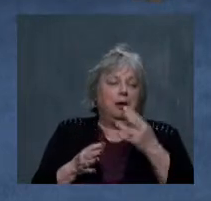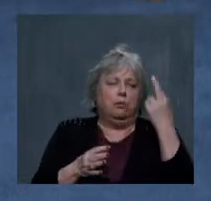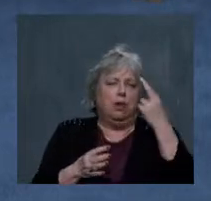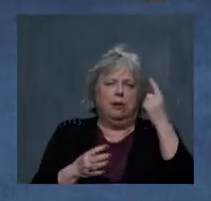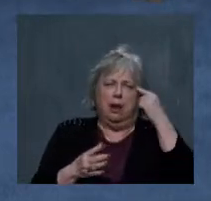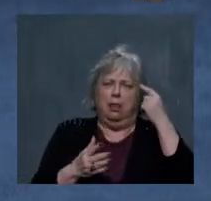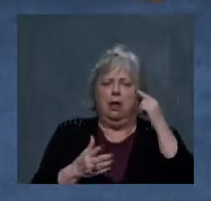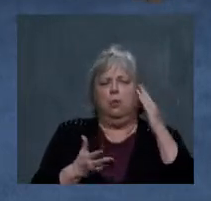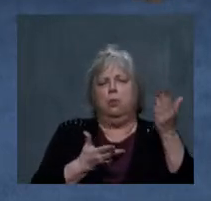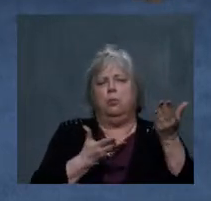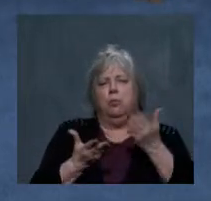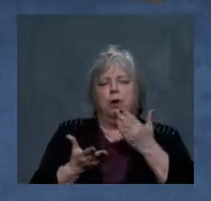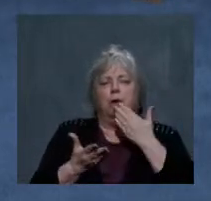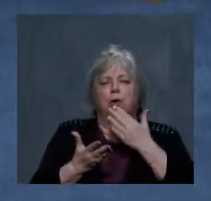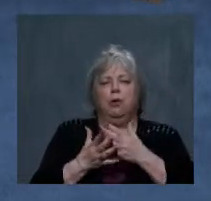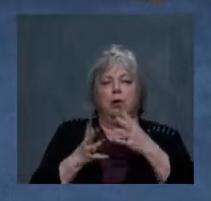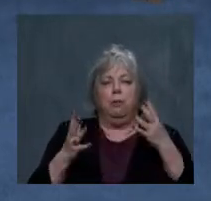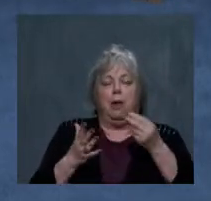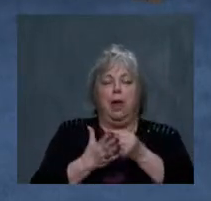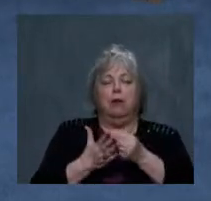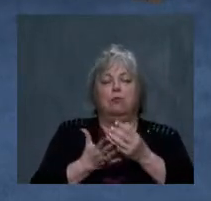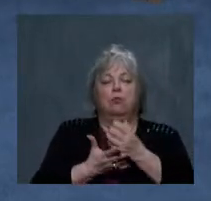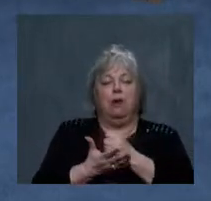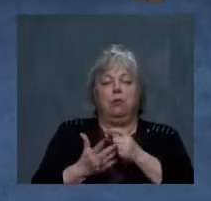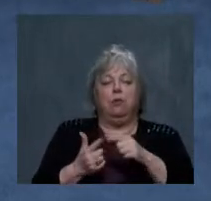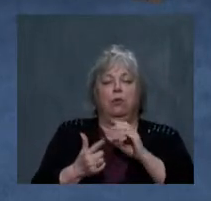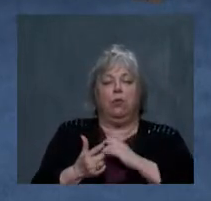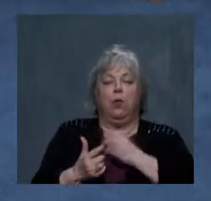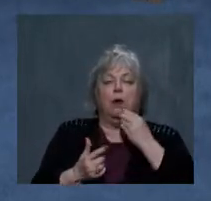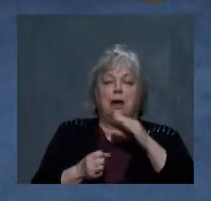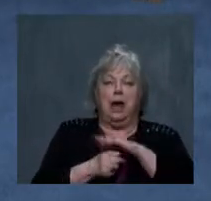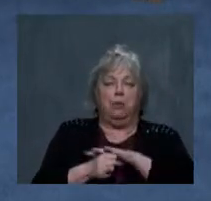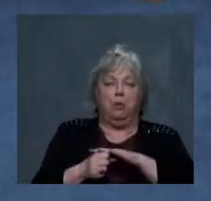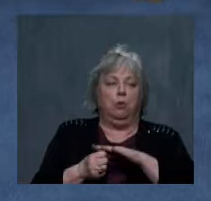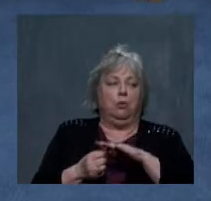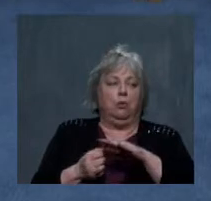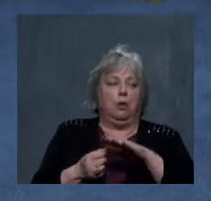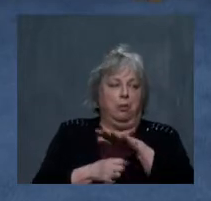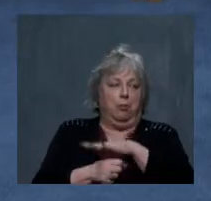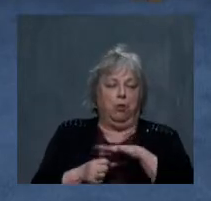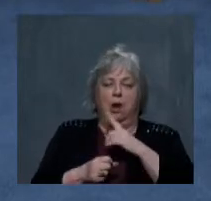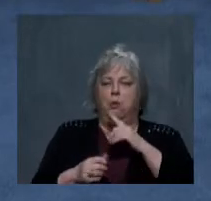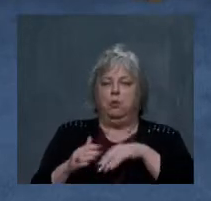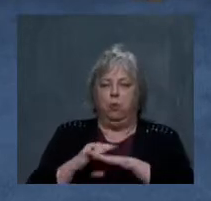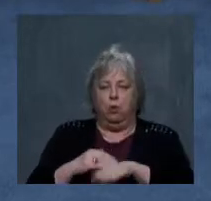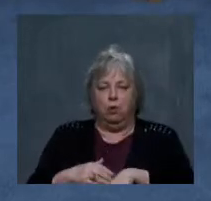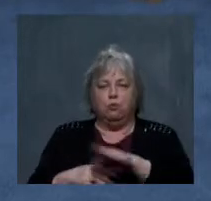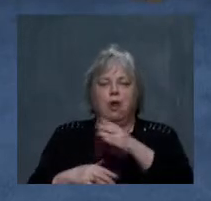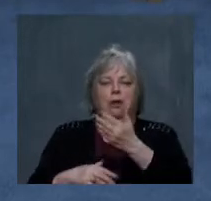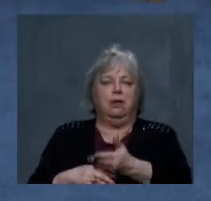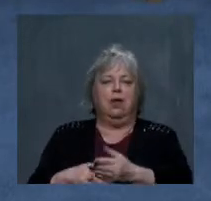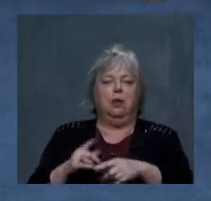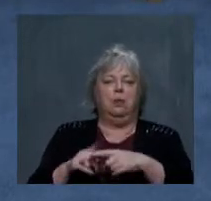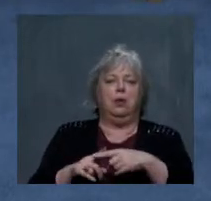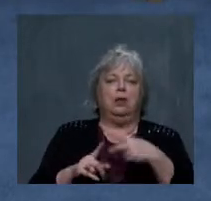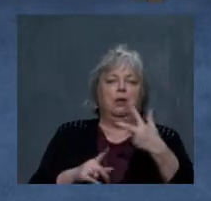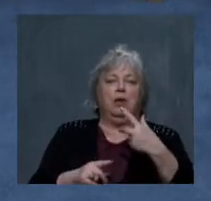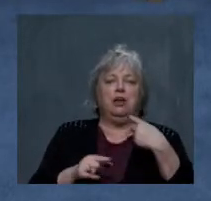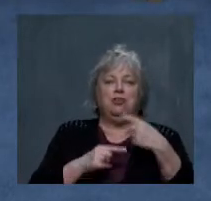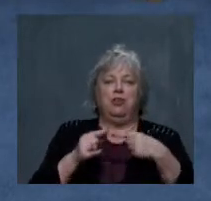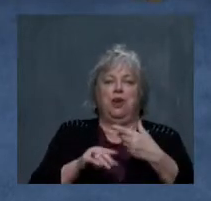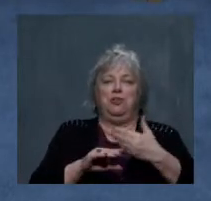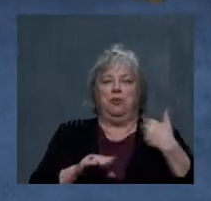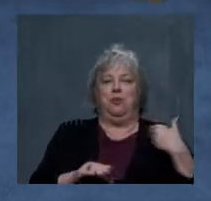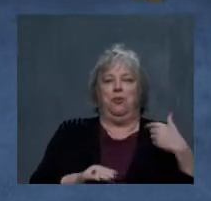bring a good amount of revenue to our neighborhood out where we live. I mean, I was born and raised there, as was three generations prior to me on